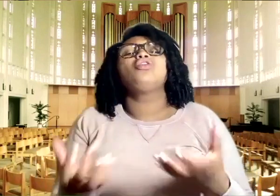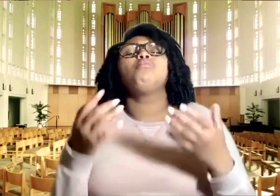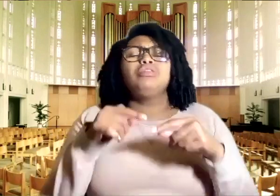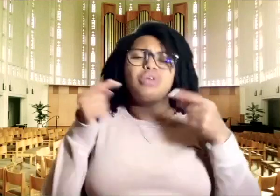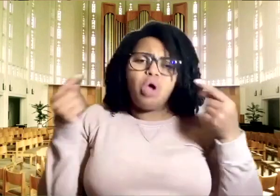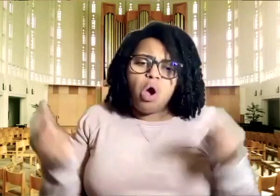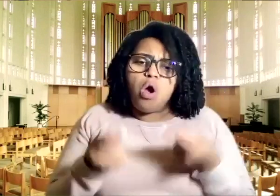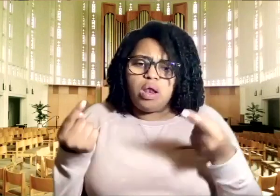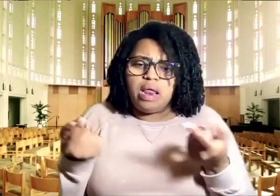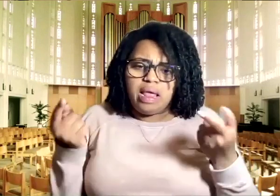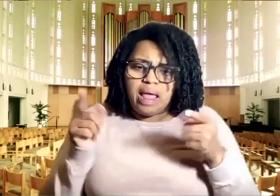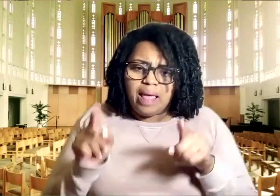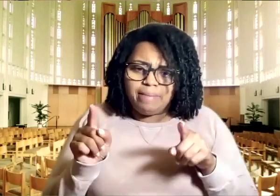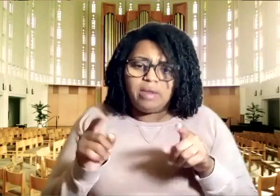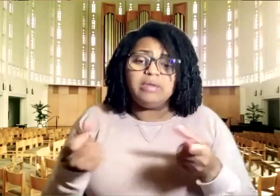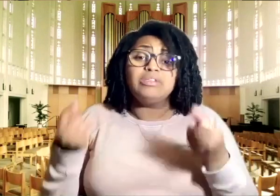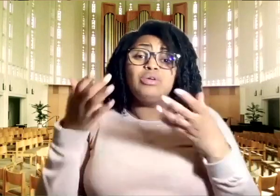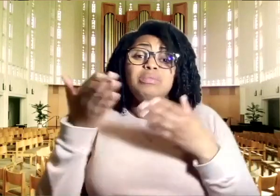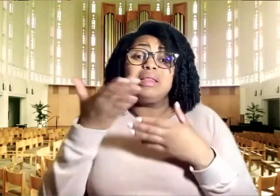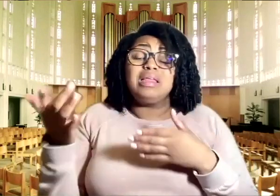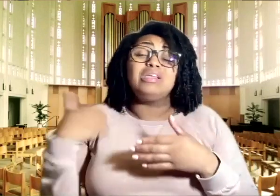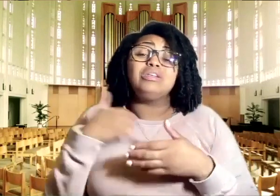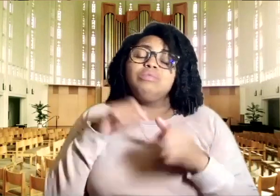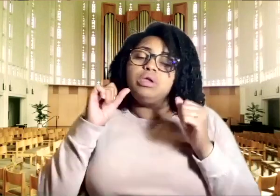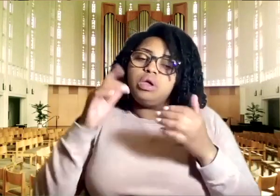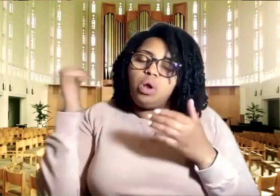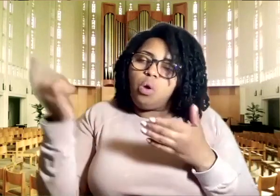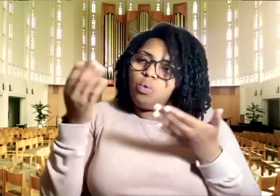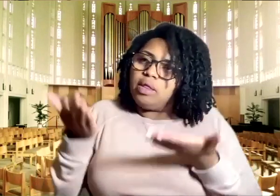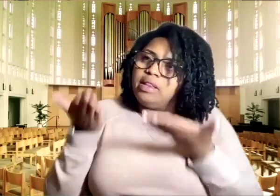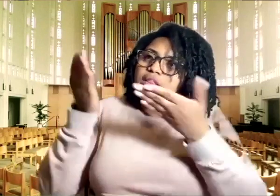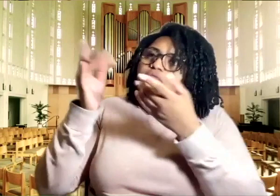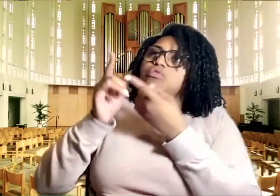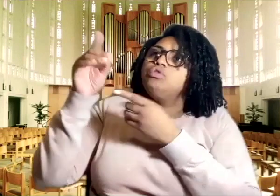and so many things we can only lift to you in prayer.